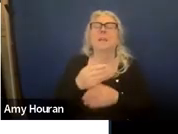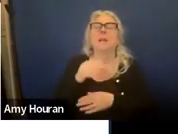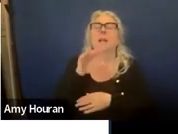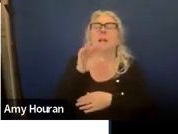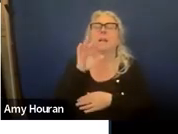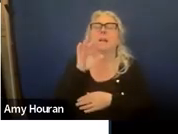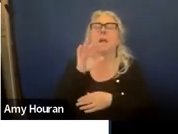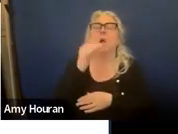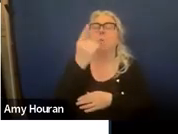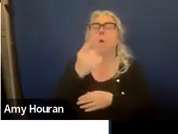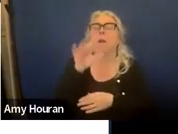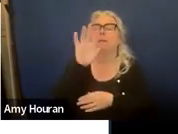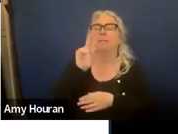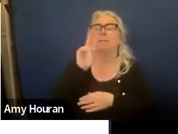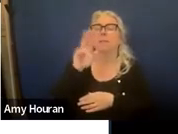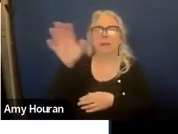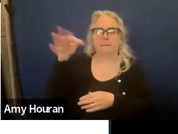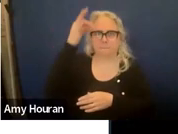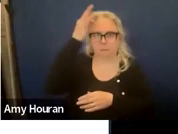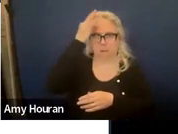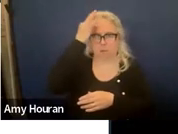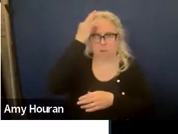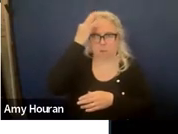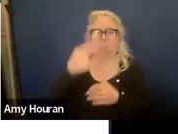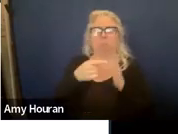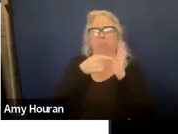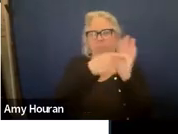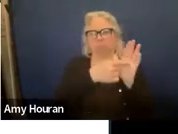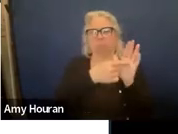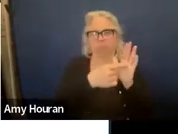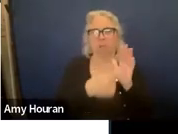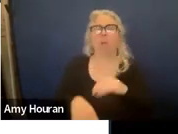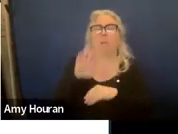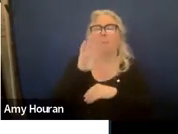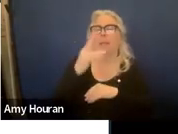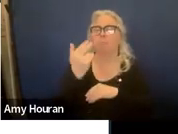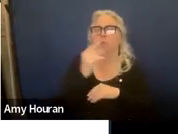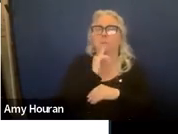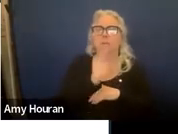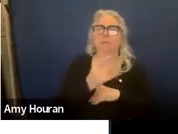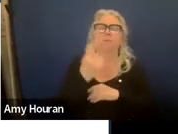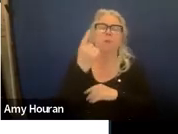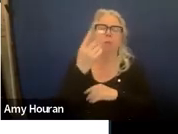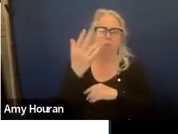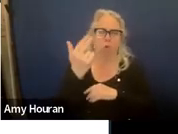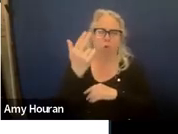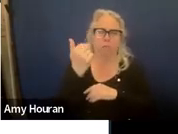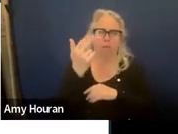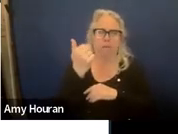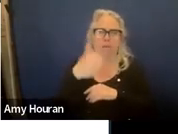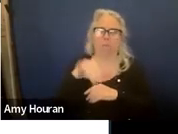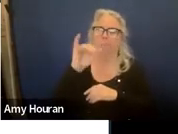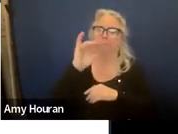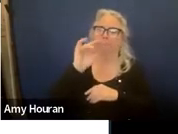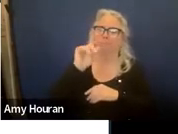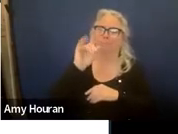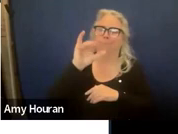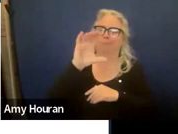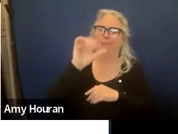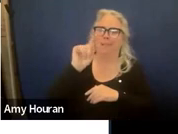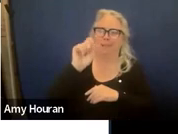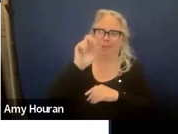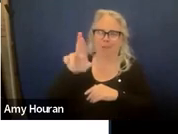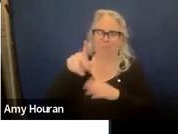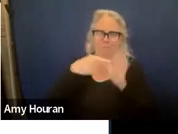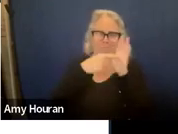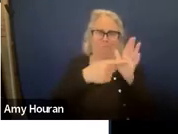17 federal indicators. There are 17 total indicators, and B13 is the 13th indicator. And these are the indicators